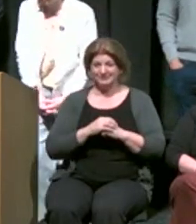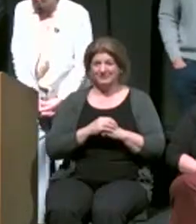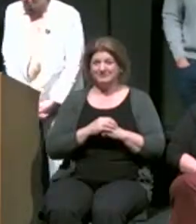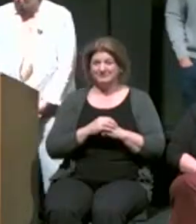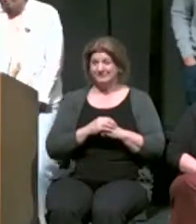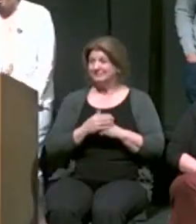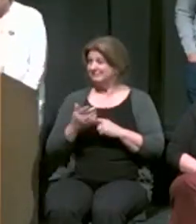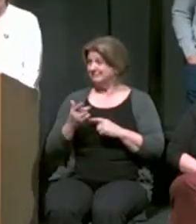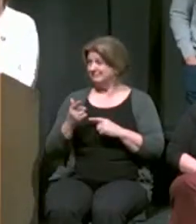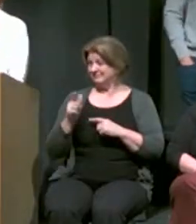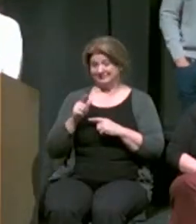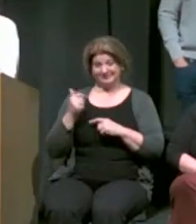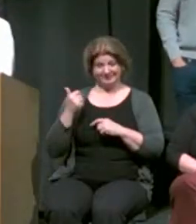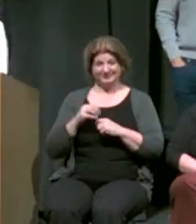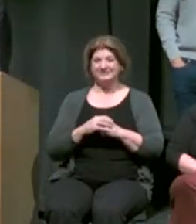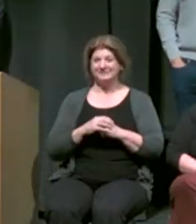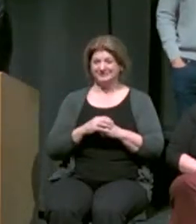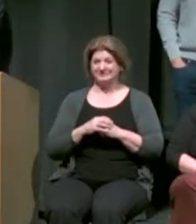Go for it.